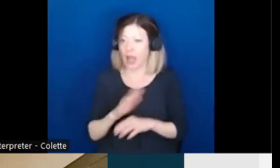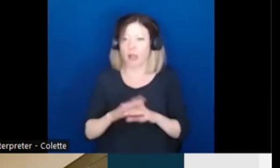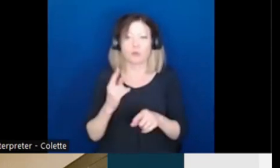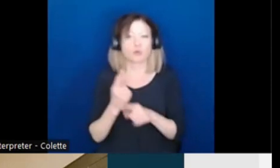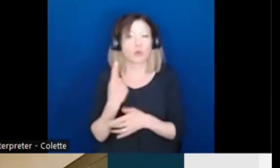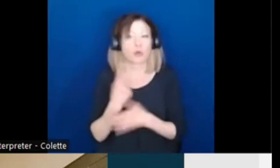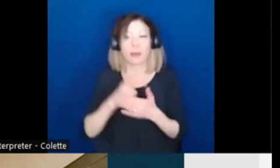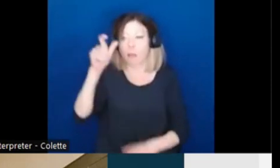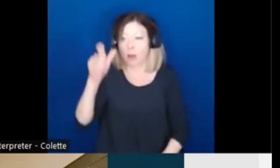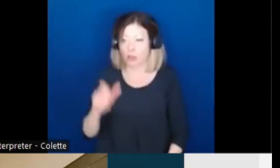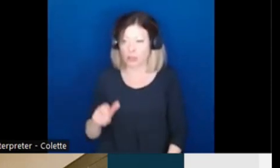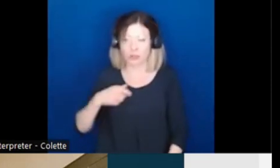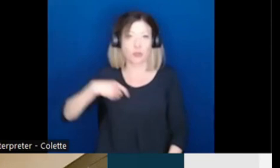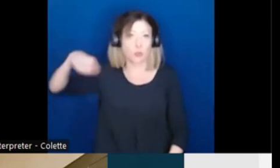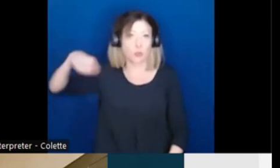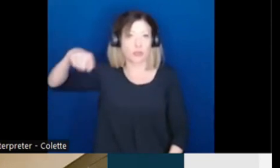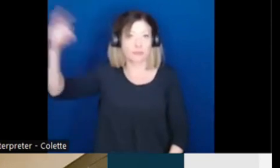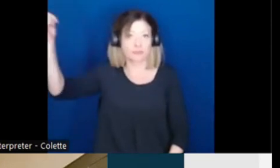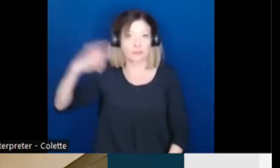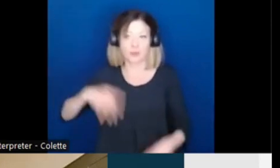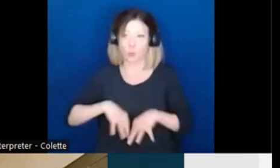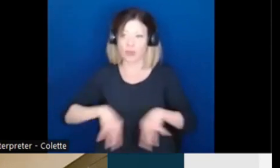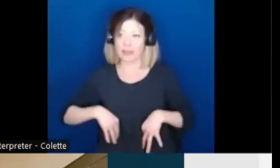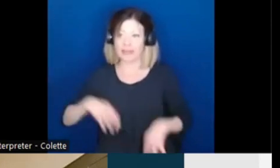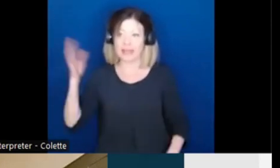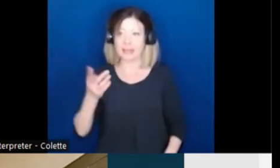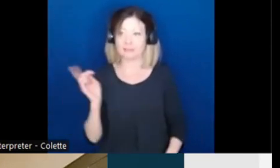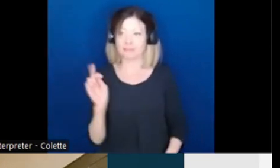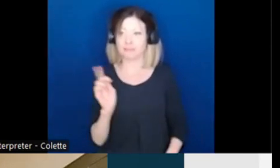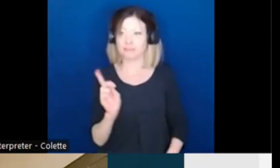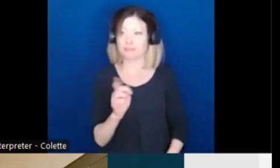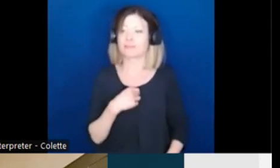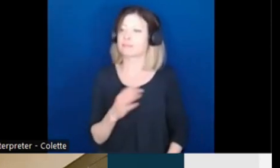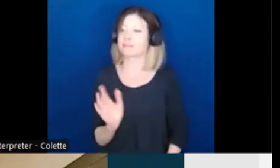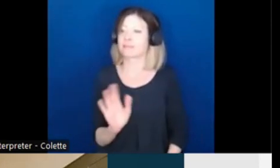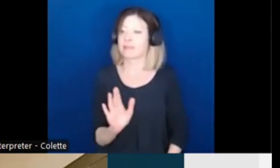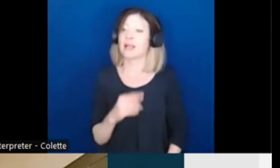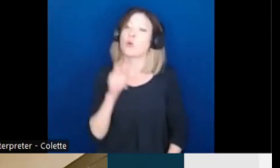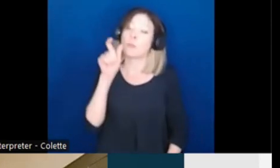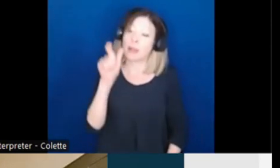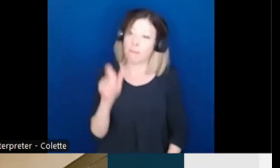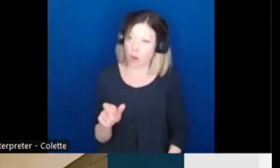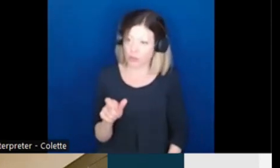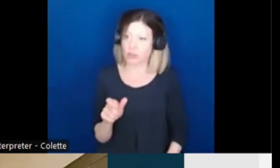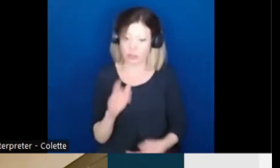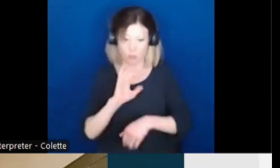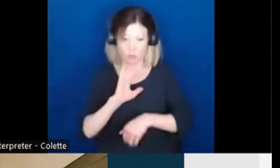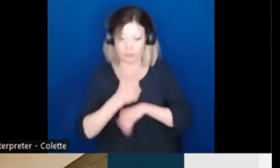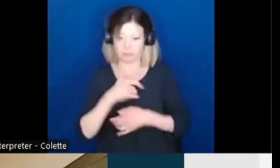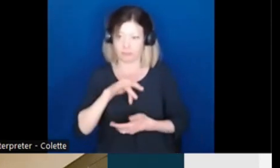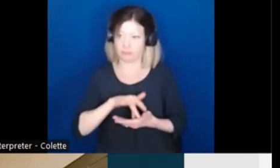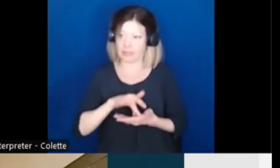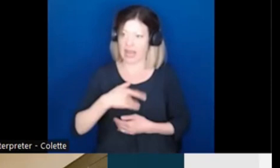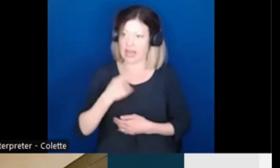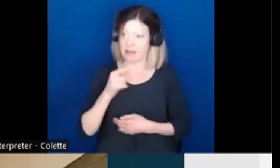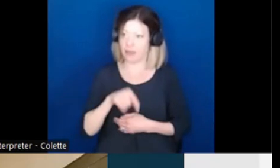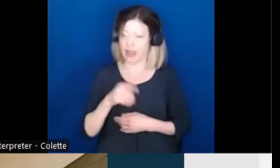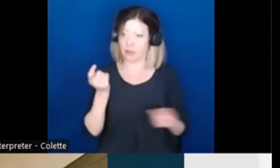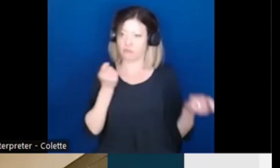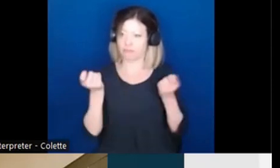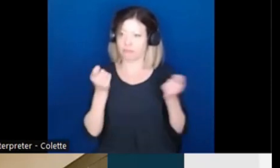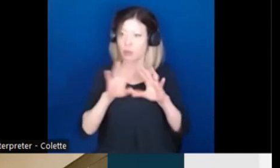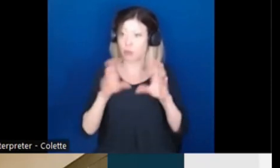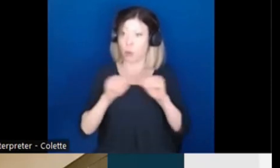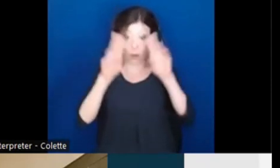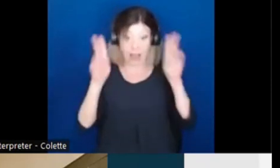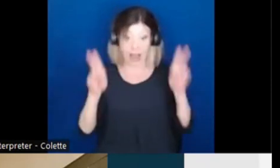bell. This was somebody who would help with the real hard, heavy work that would be involved in running a household like this. And the Brontes